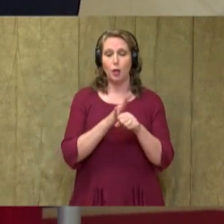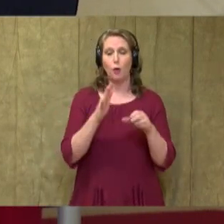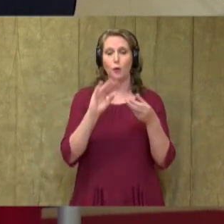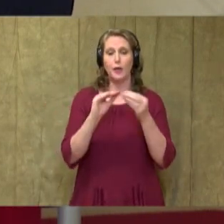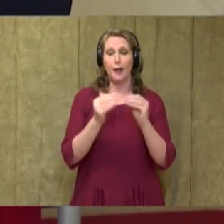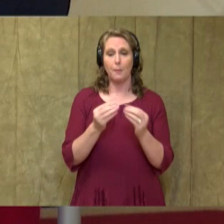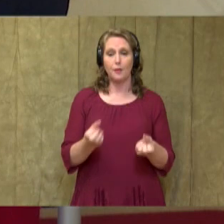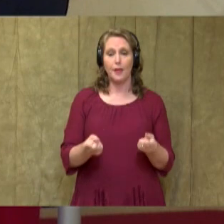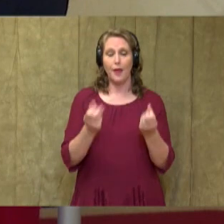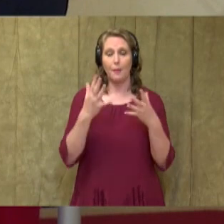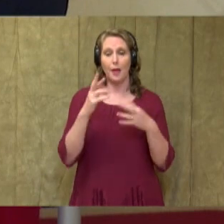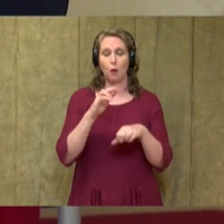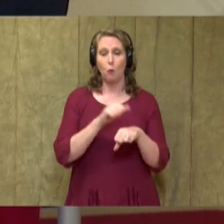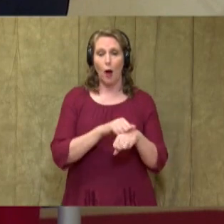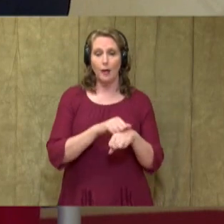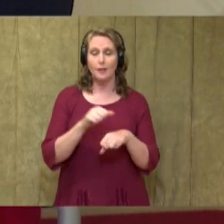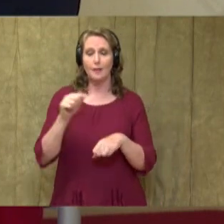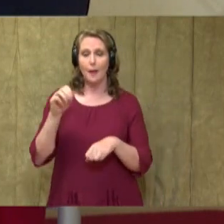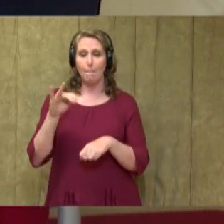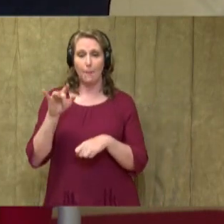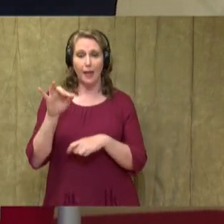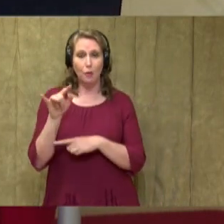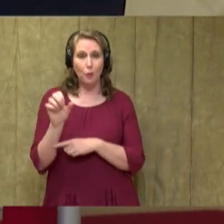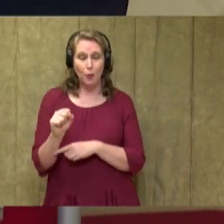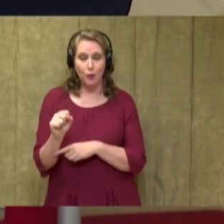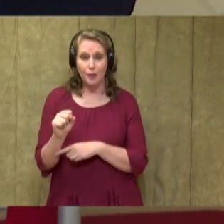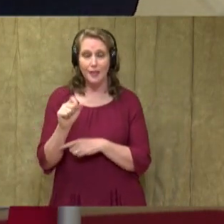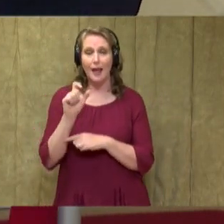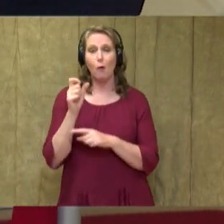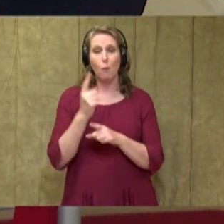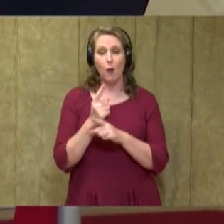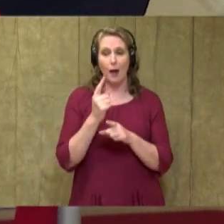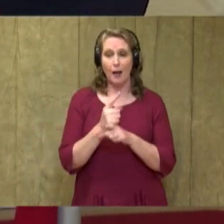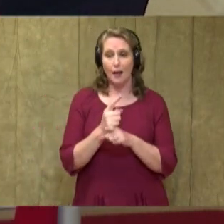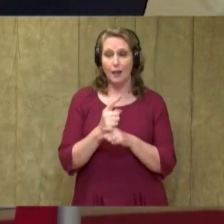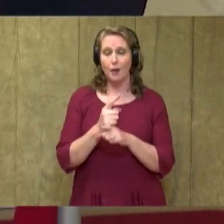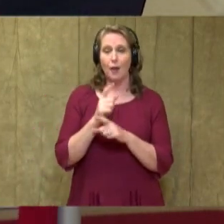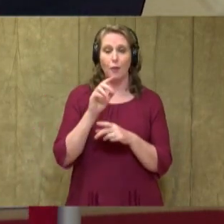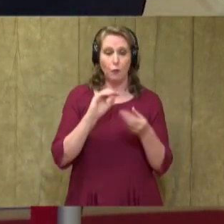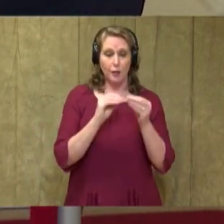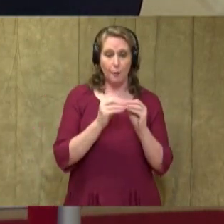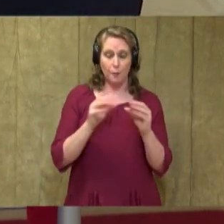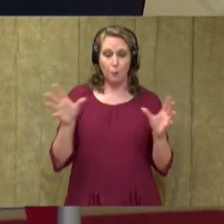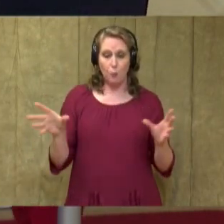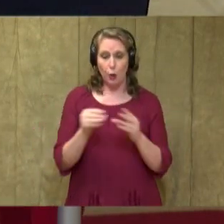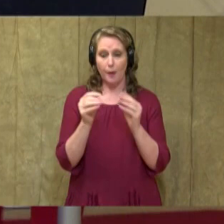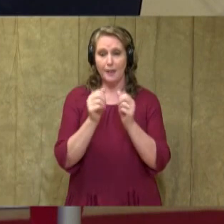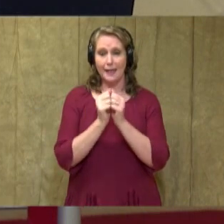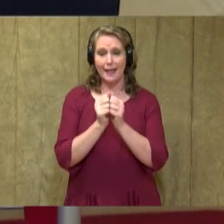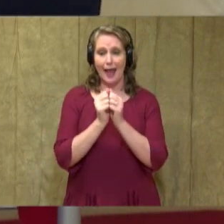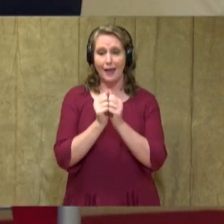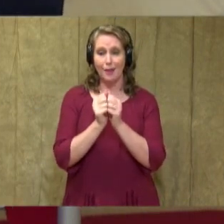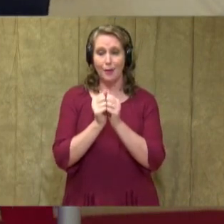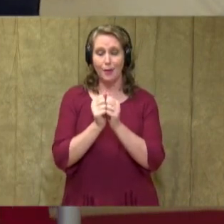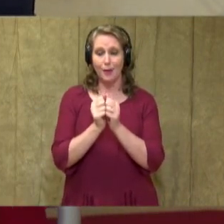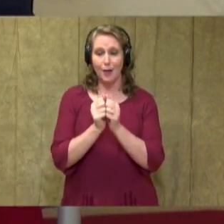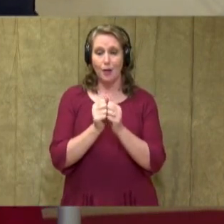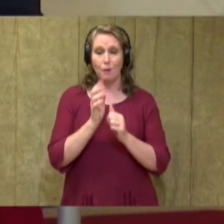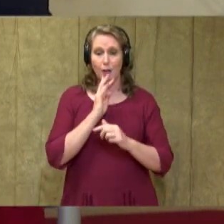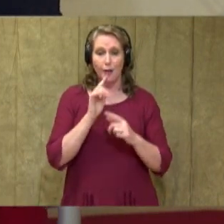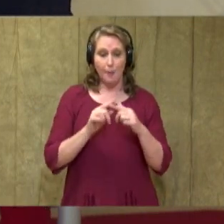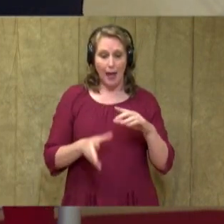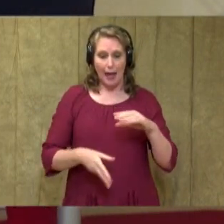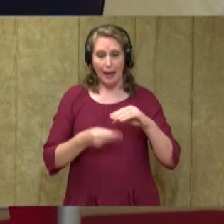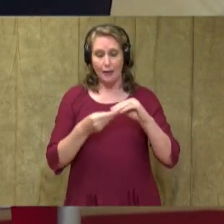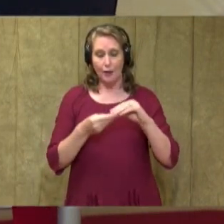and minerals in the display? That's right, we need to put those numbers together. And remember, we talked about the other day with addition.